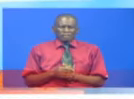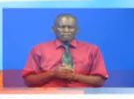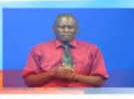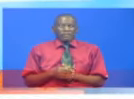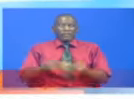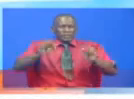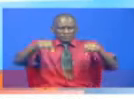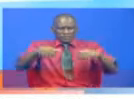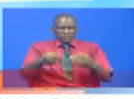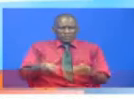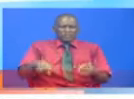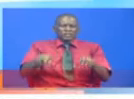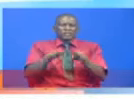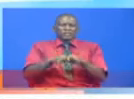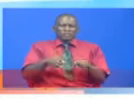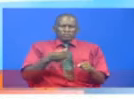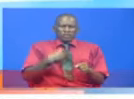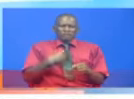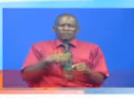Yes, we still maintain, and